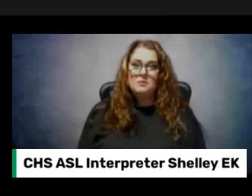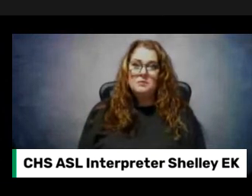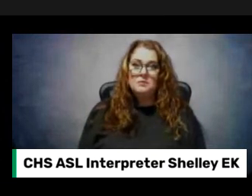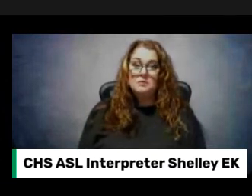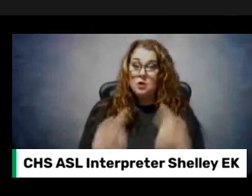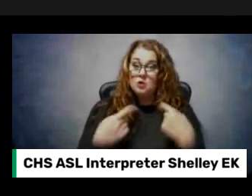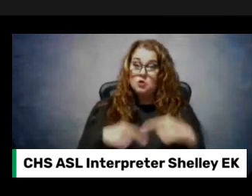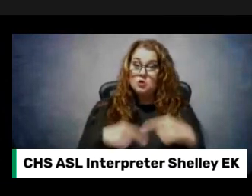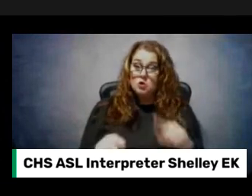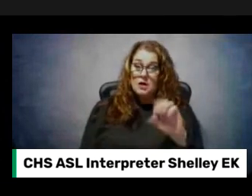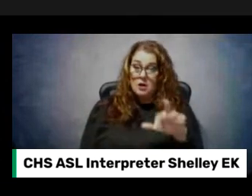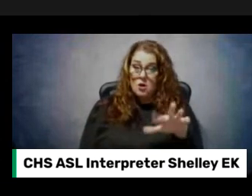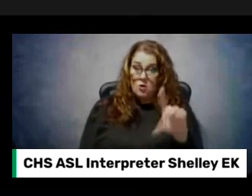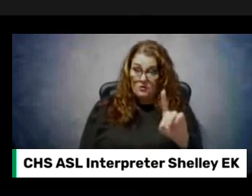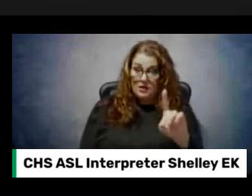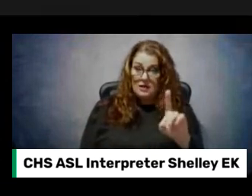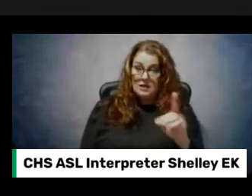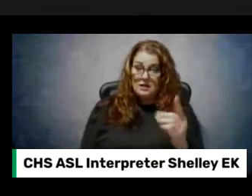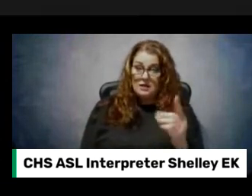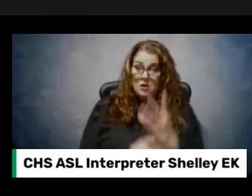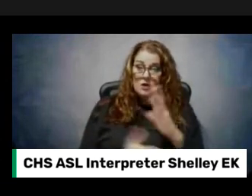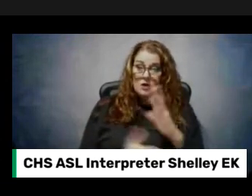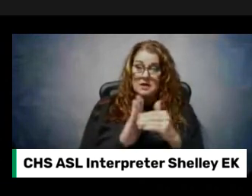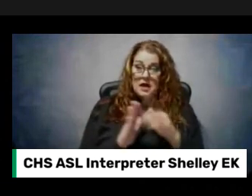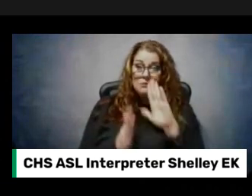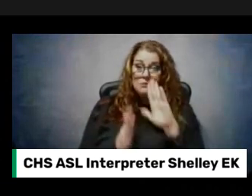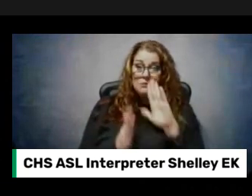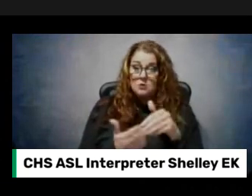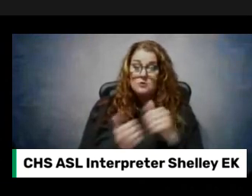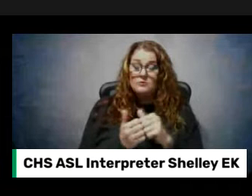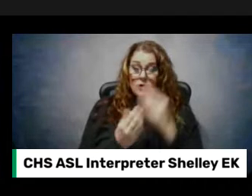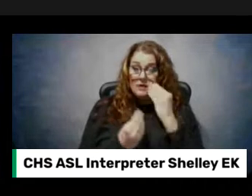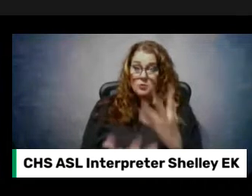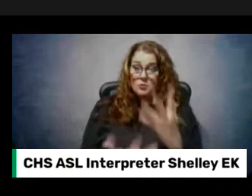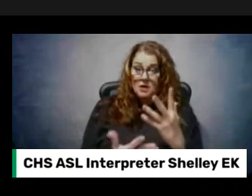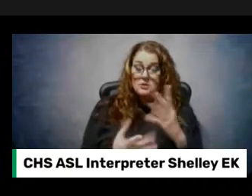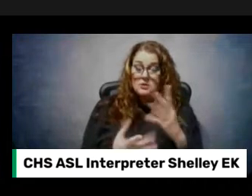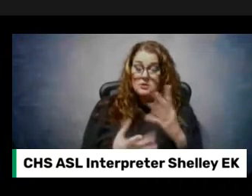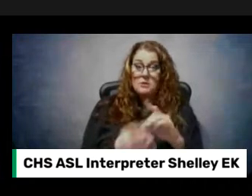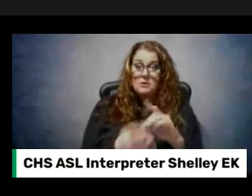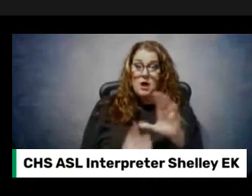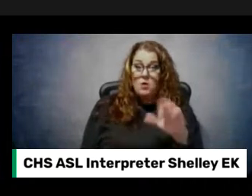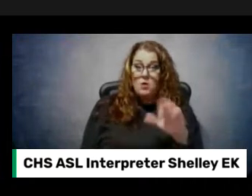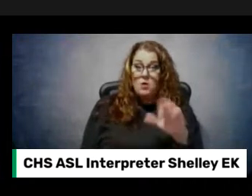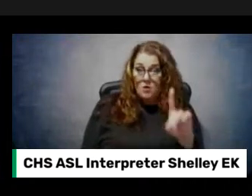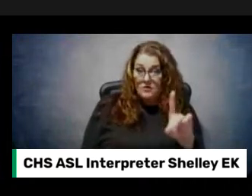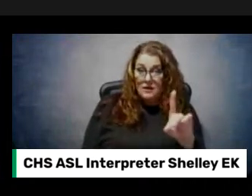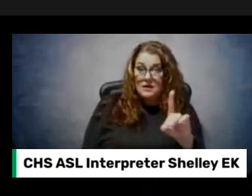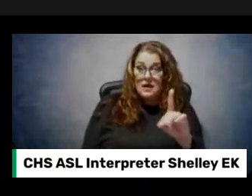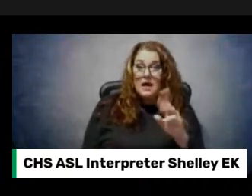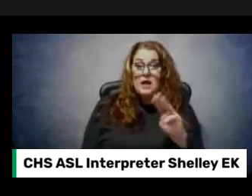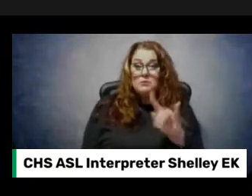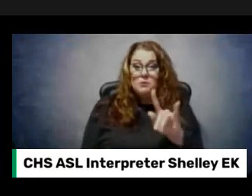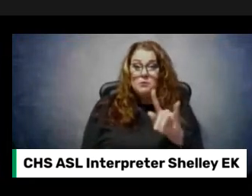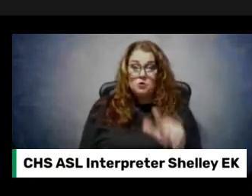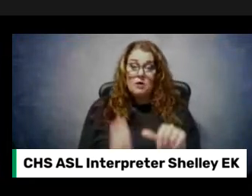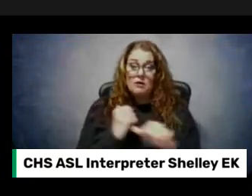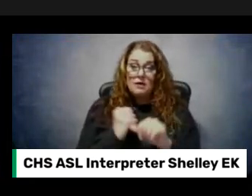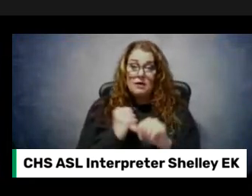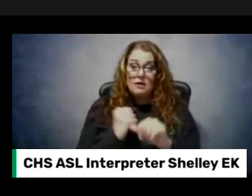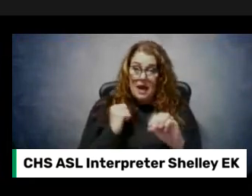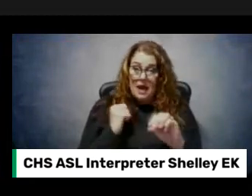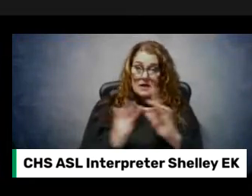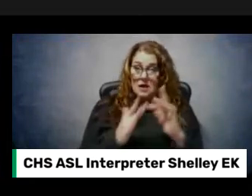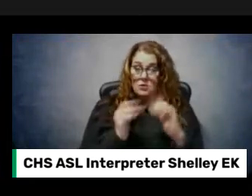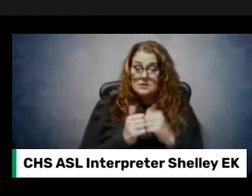During COVID, gardens became central for information about COVID and to mutual aid networks in the neighborhood,